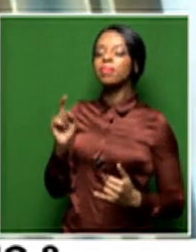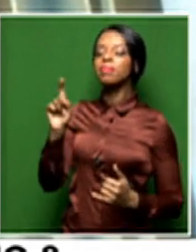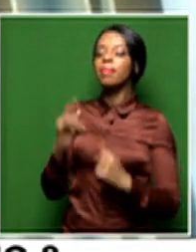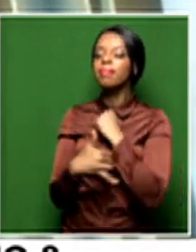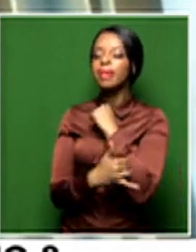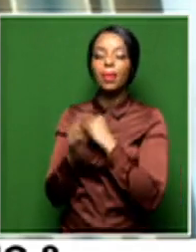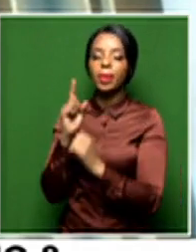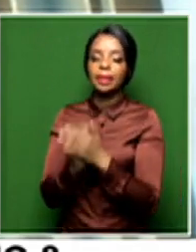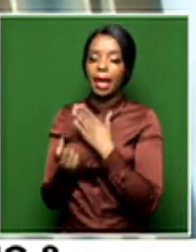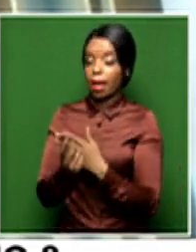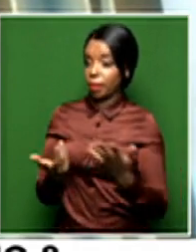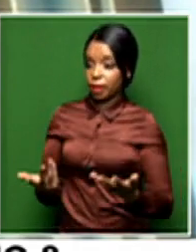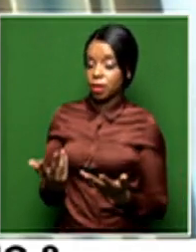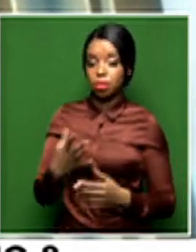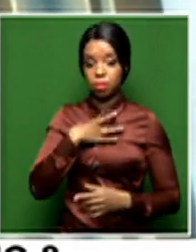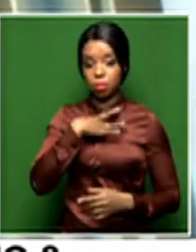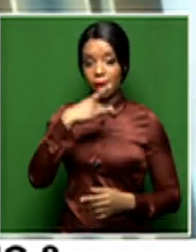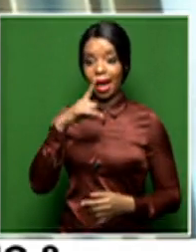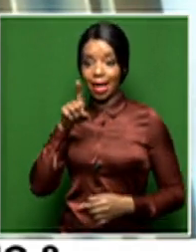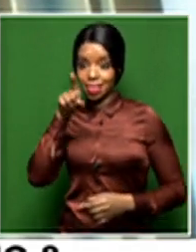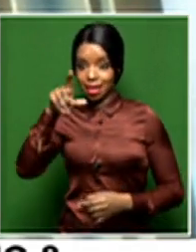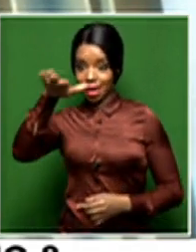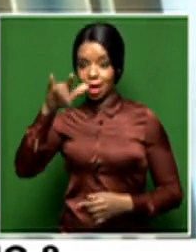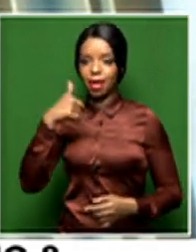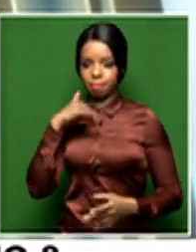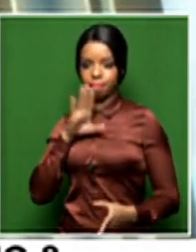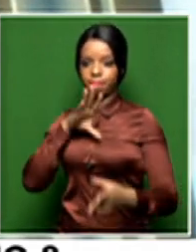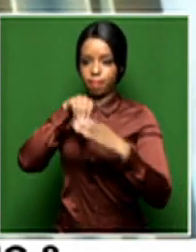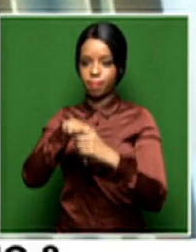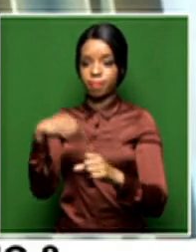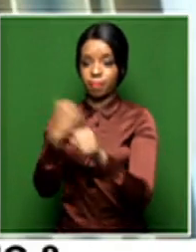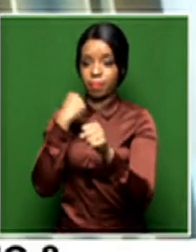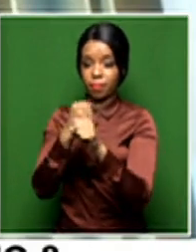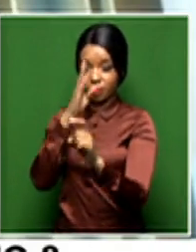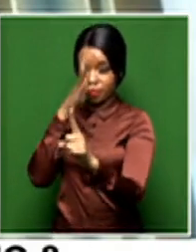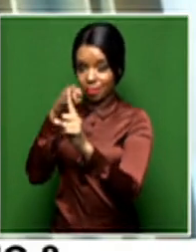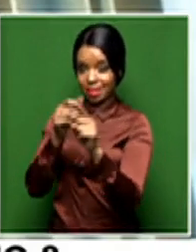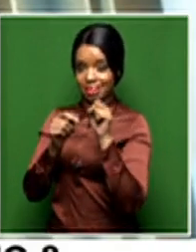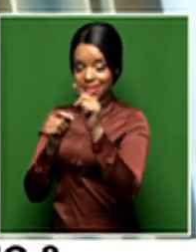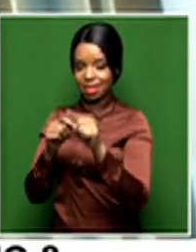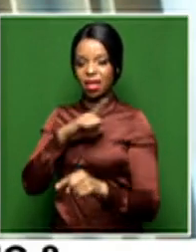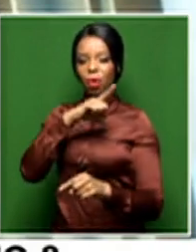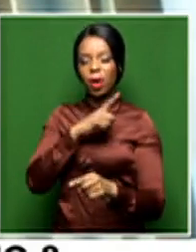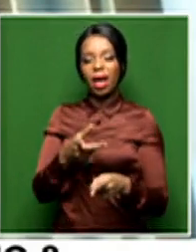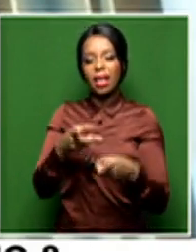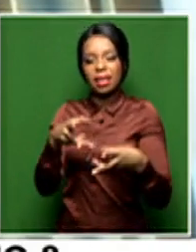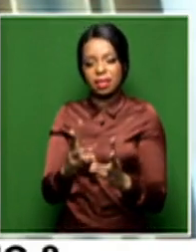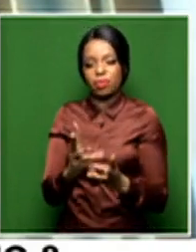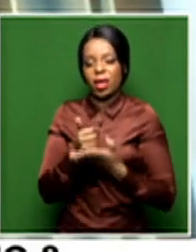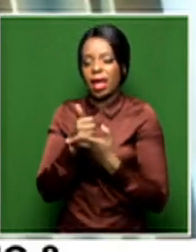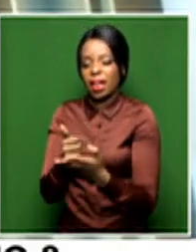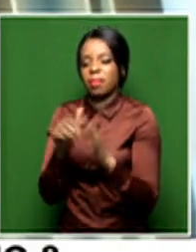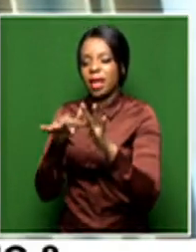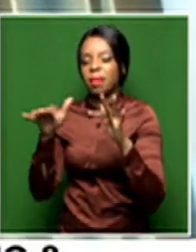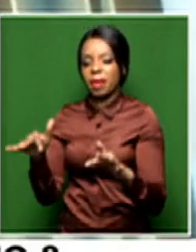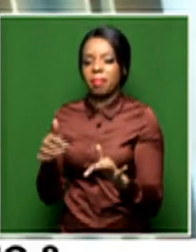actually to make a contribution. Because by doing so, we are automatically contributing to the people themselves. So that is really how we're going to